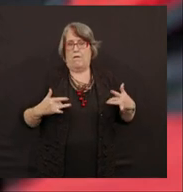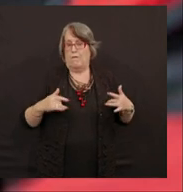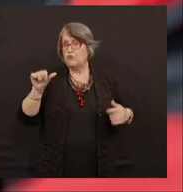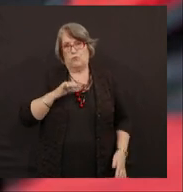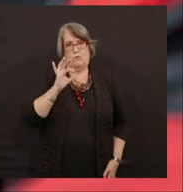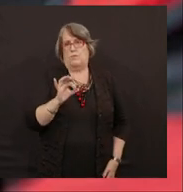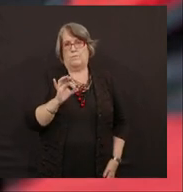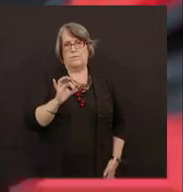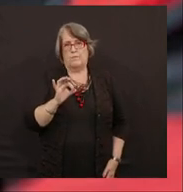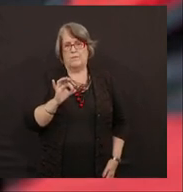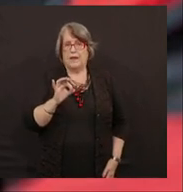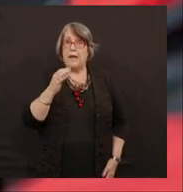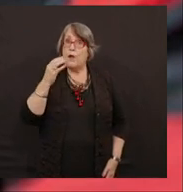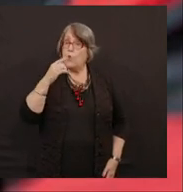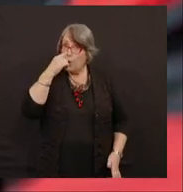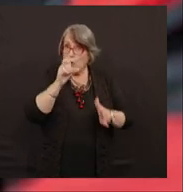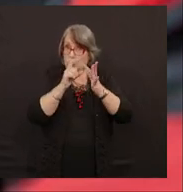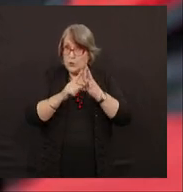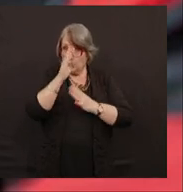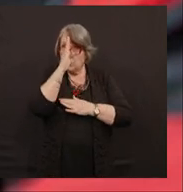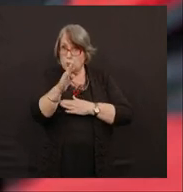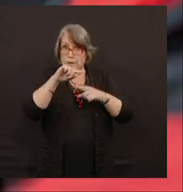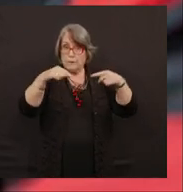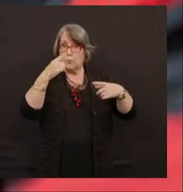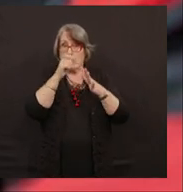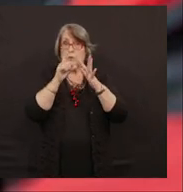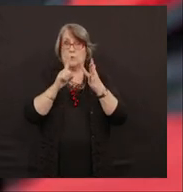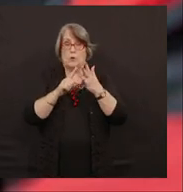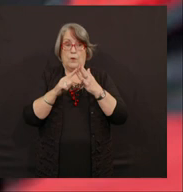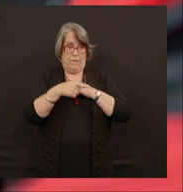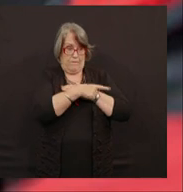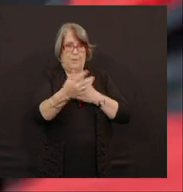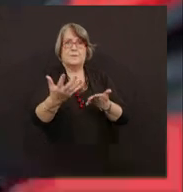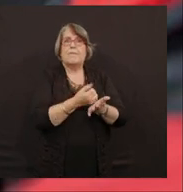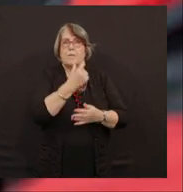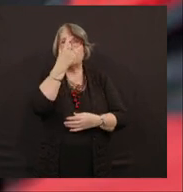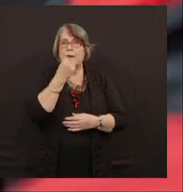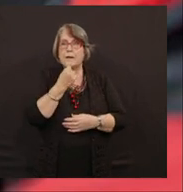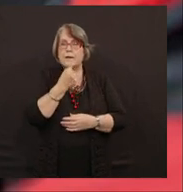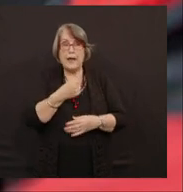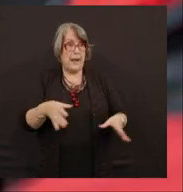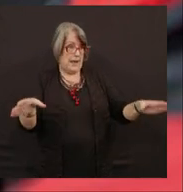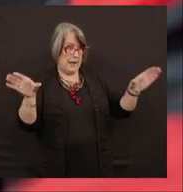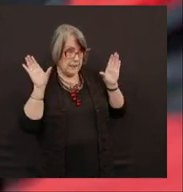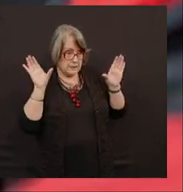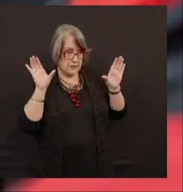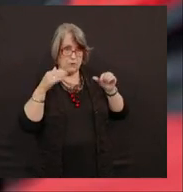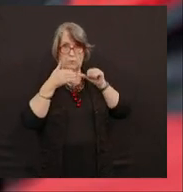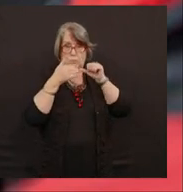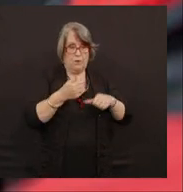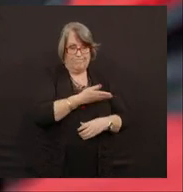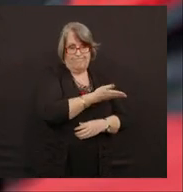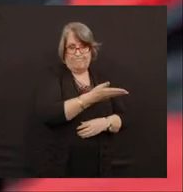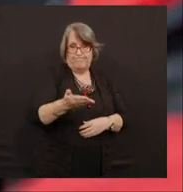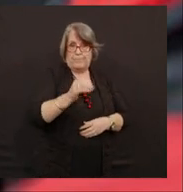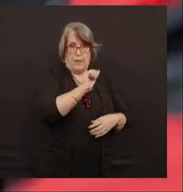day. There are things we can do immediately to make people safer. We can listen and respond to people's